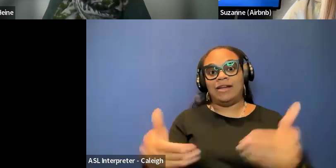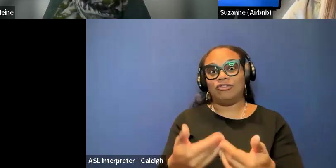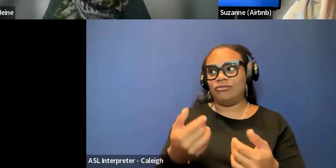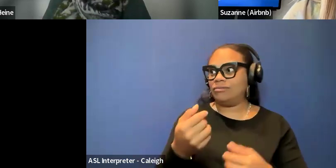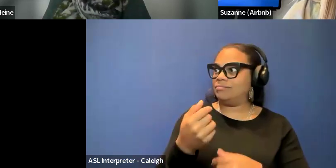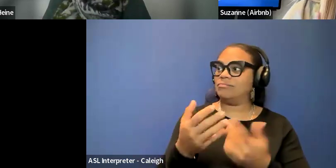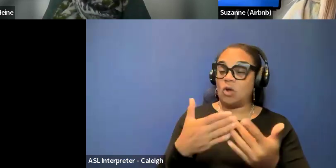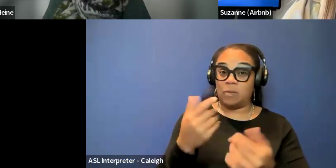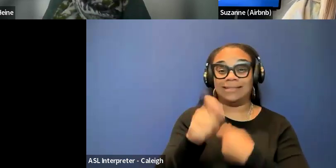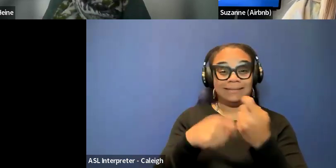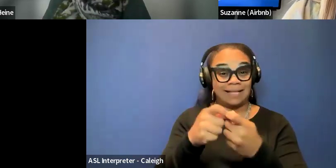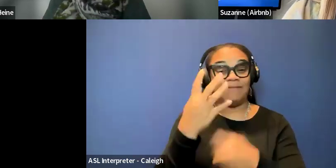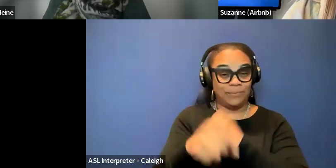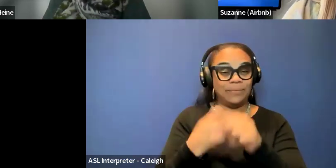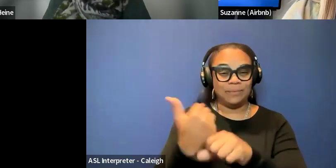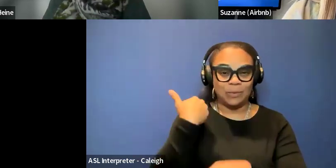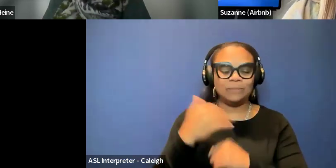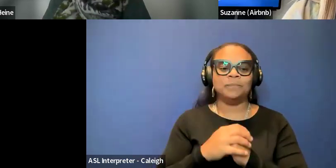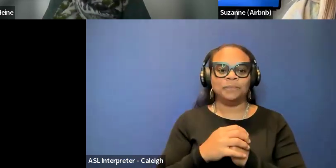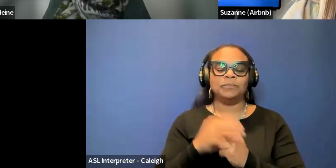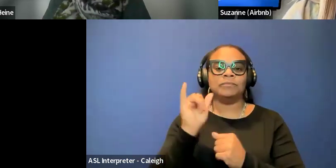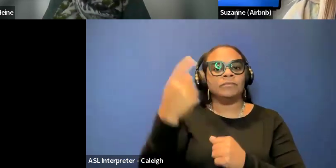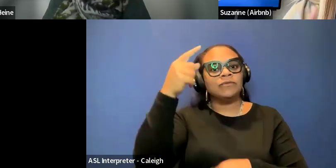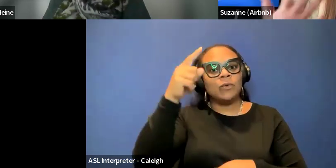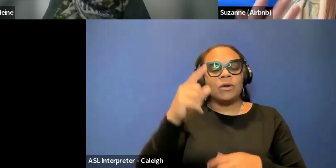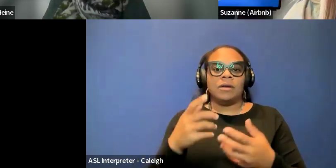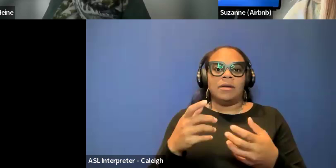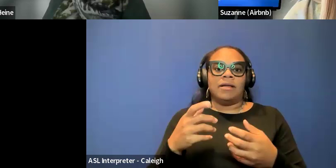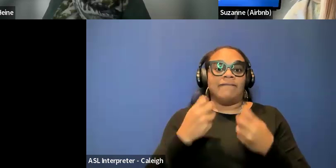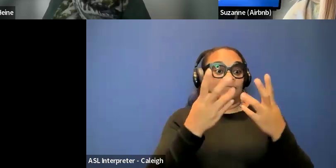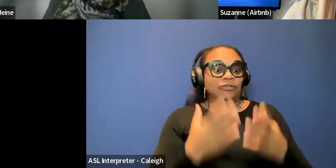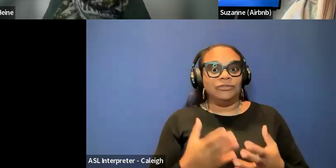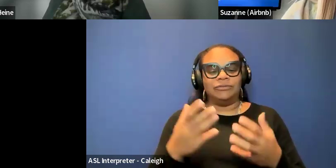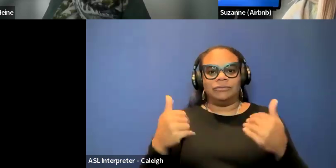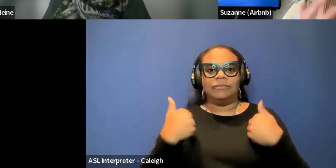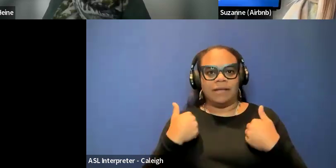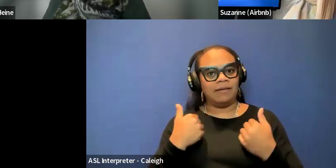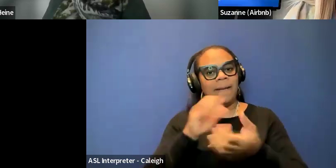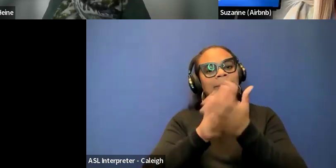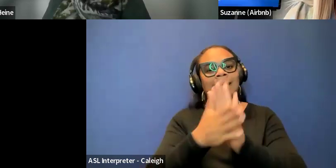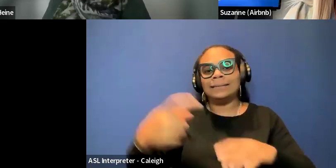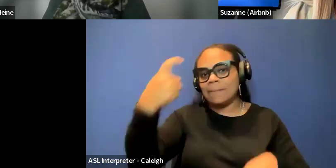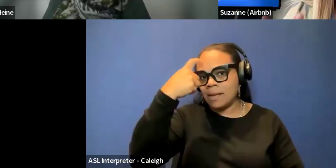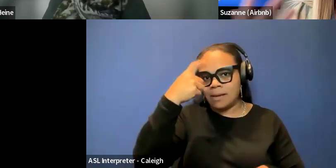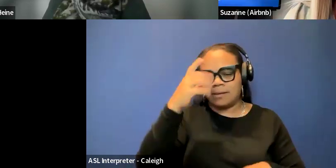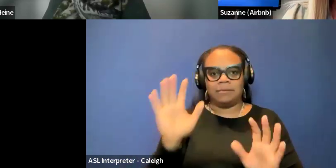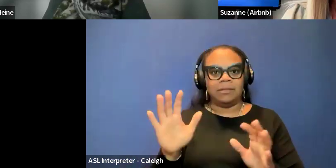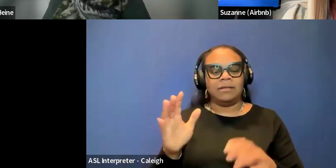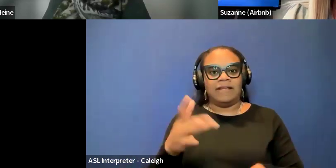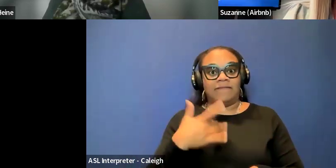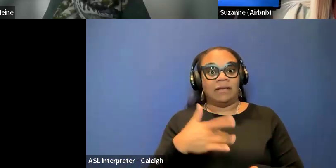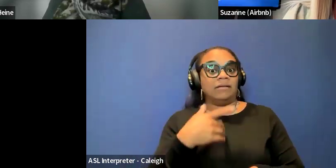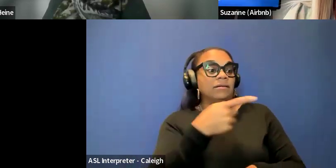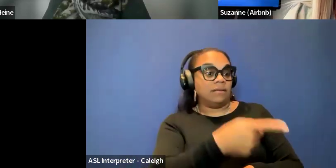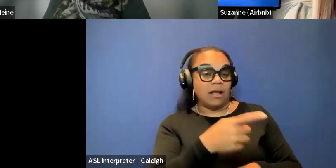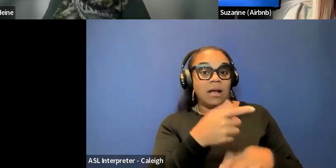ago. And this is something that is designed to give guests peace of mind that the accessibility features that hosts say they have in